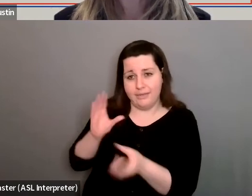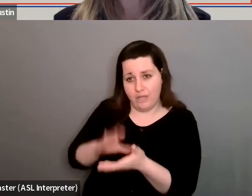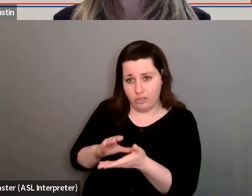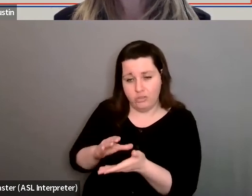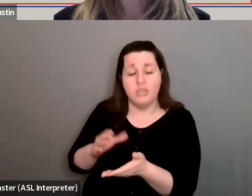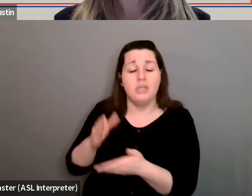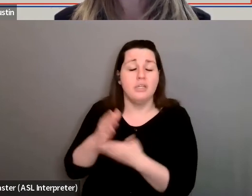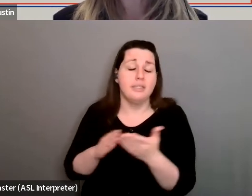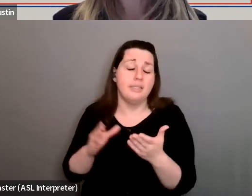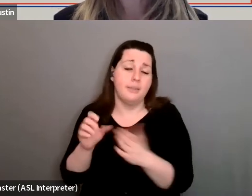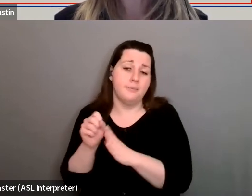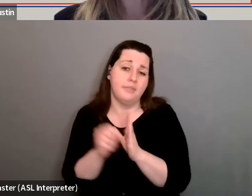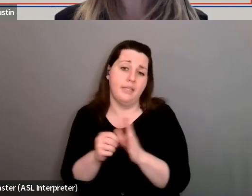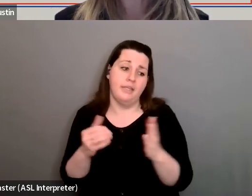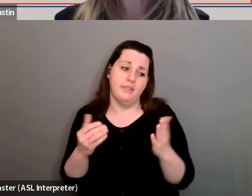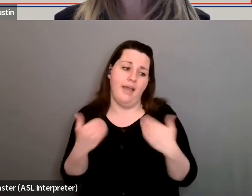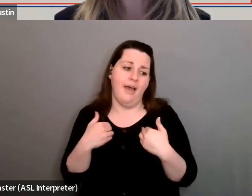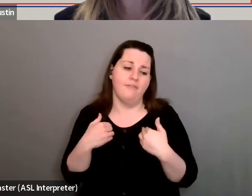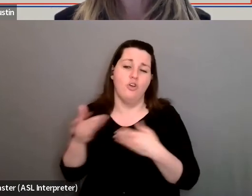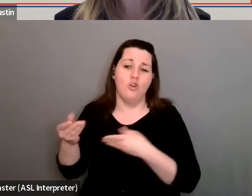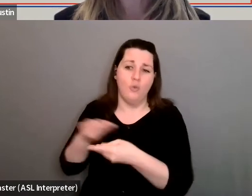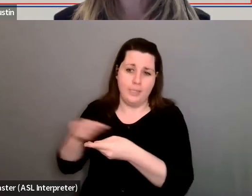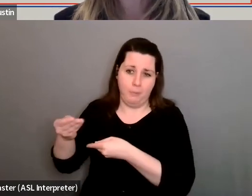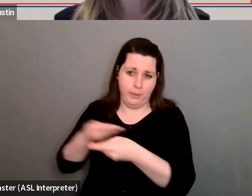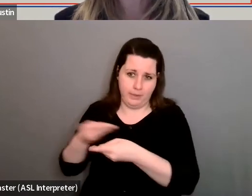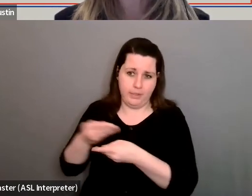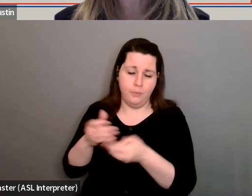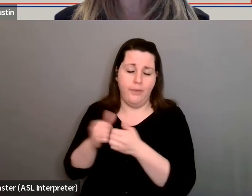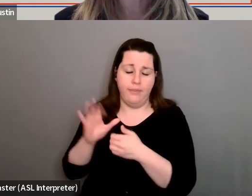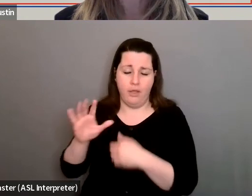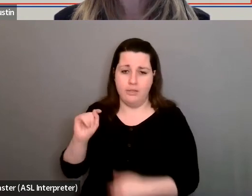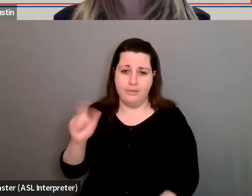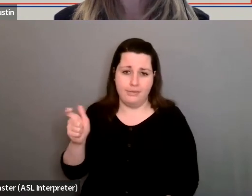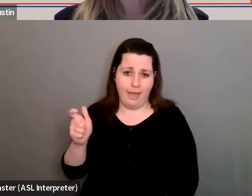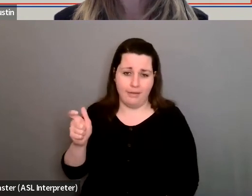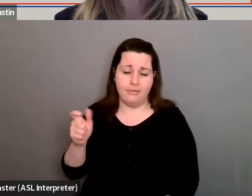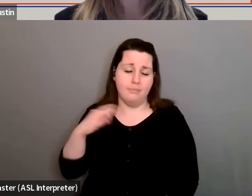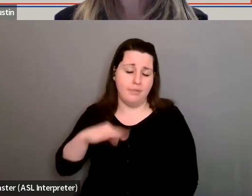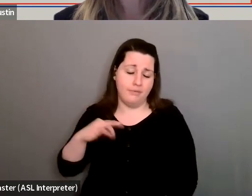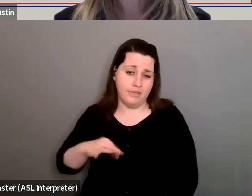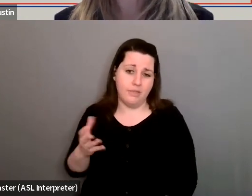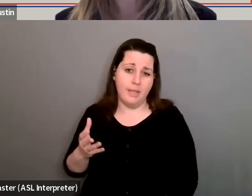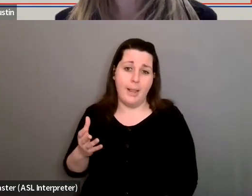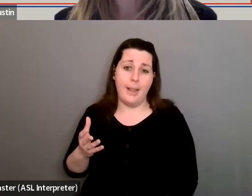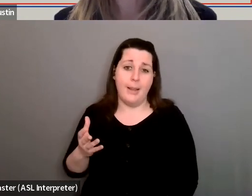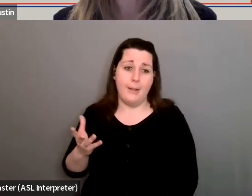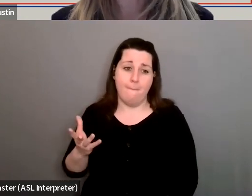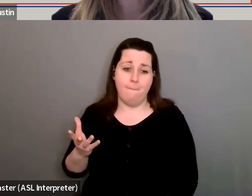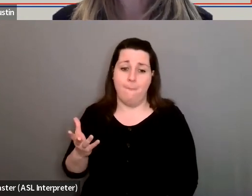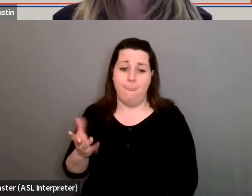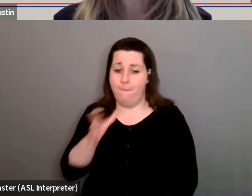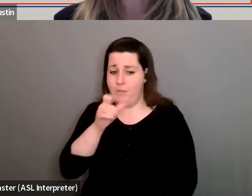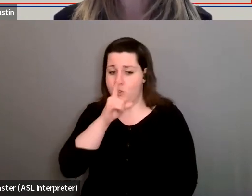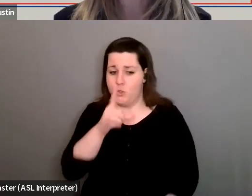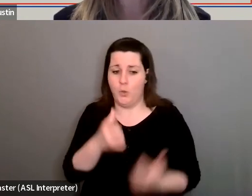we call, reciprocity with their tax benefits. I'm not aware of which states